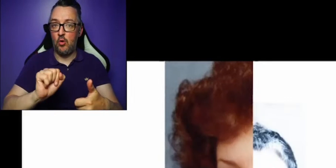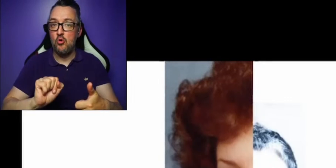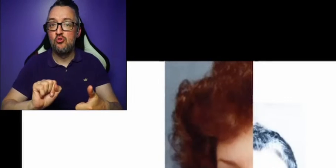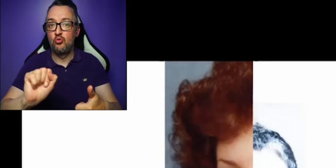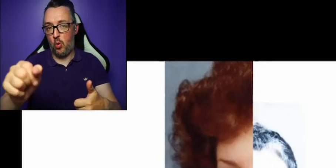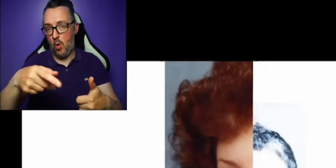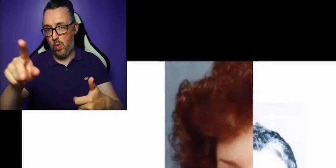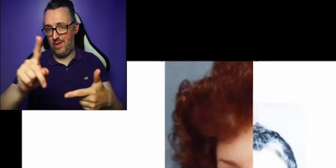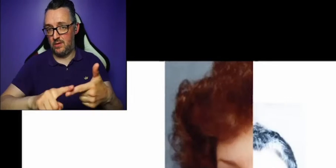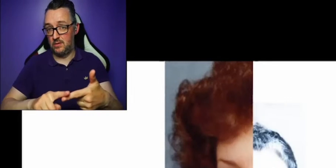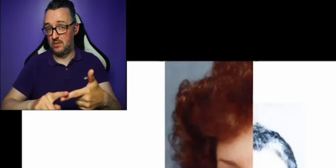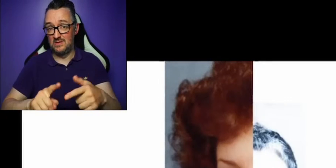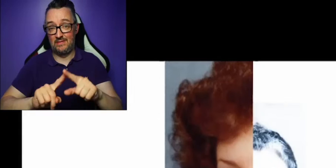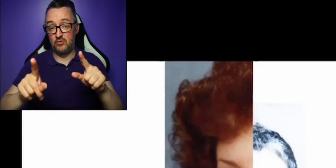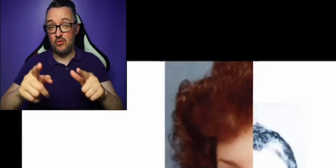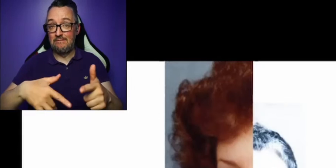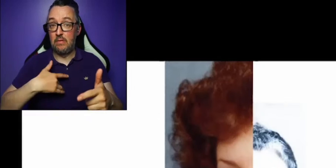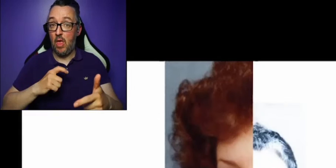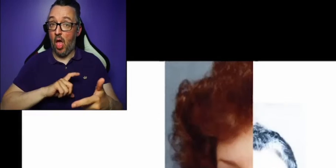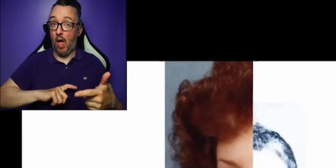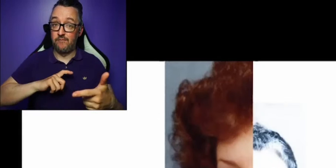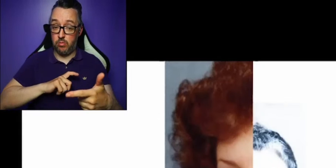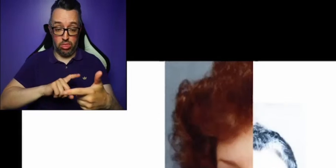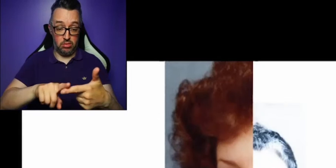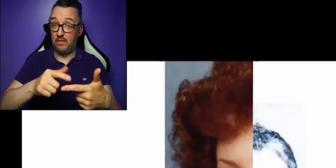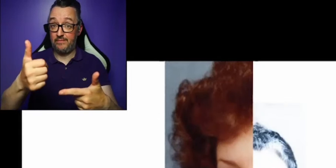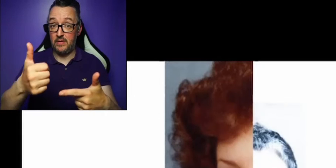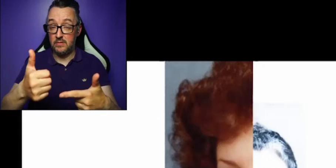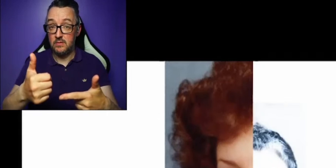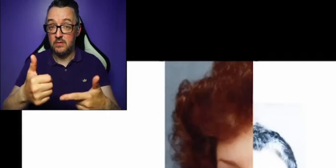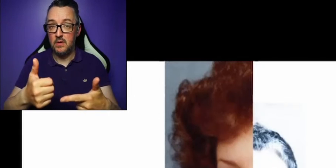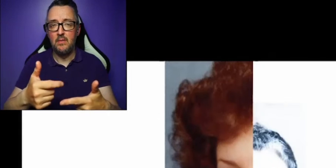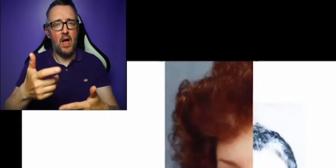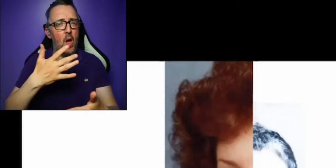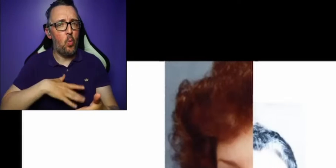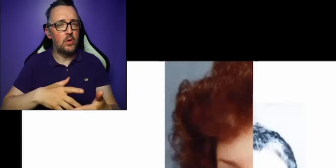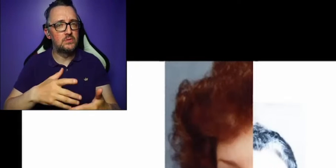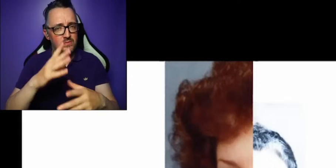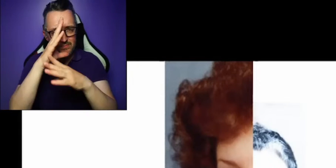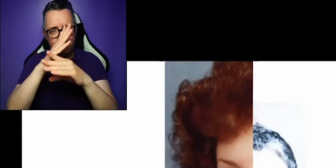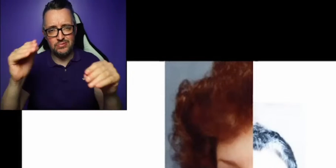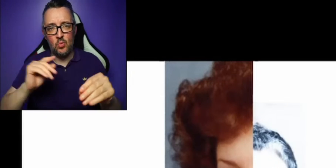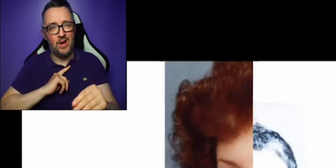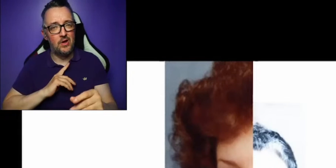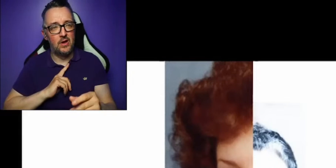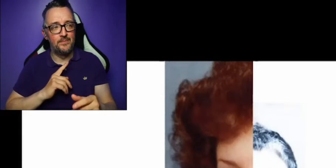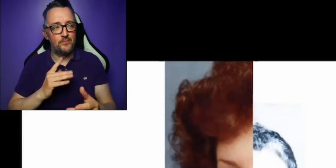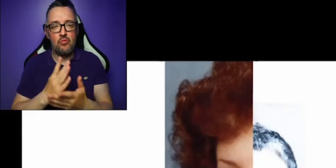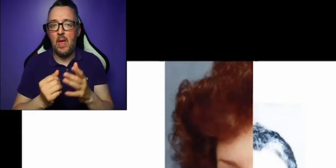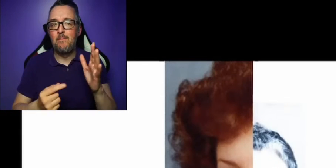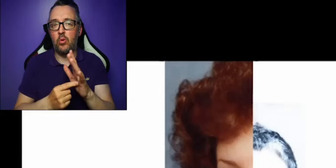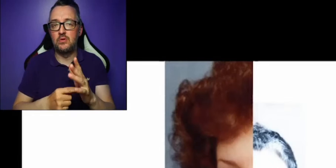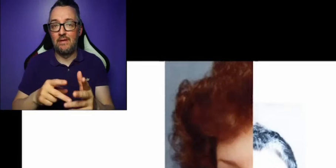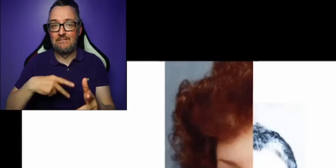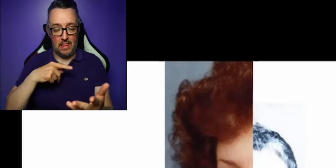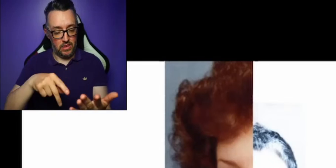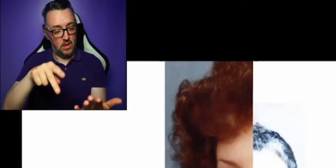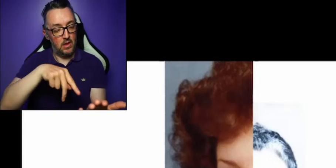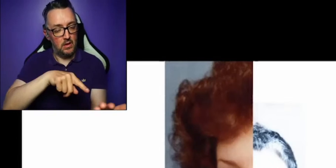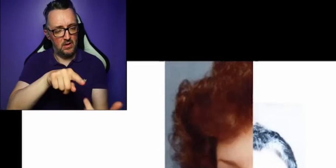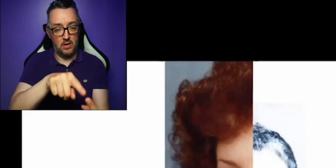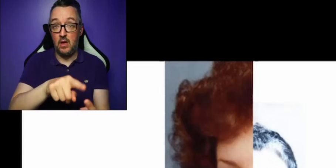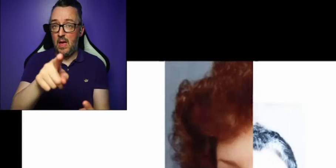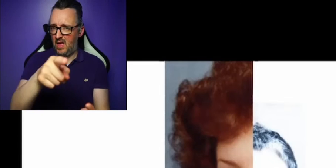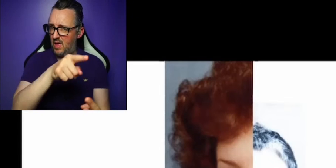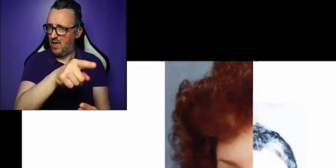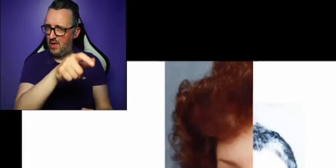own way, or in your, that makes you feel more comfortable or something. And I wanted to point that out, because I think it's really important and really refreshing